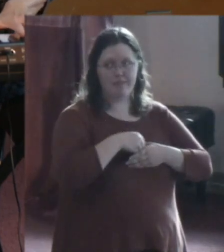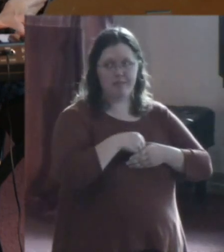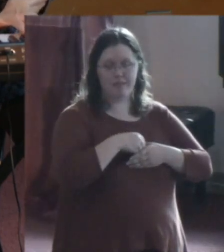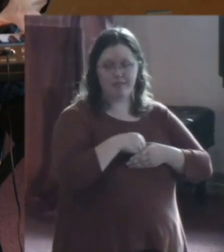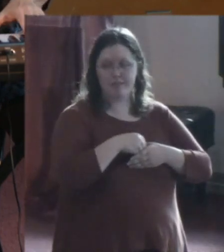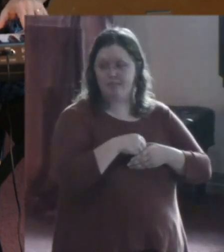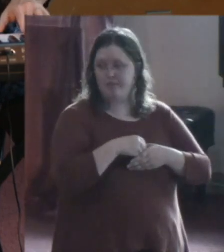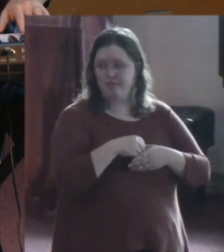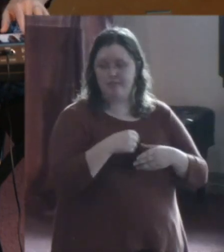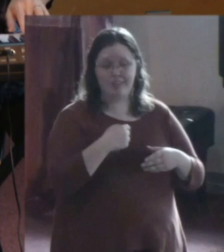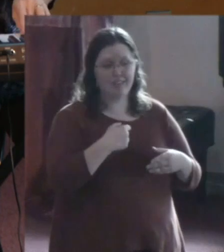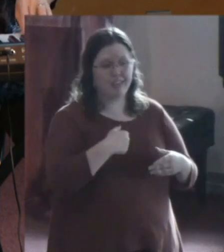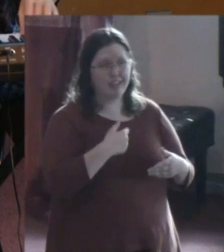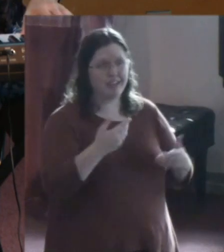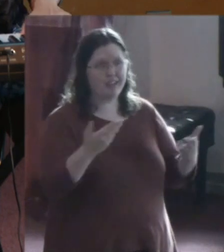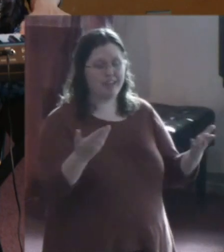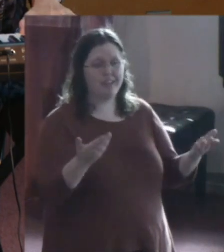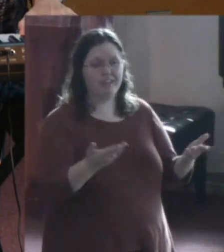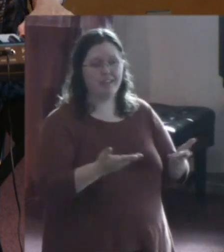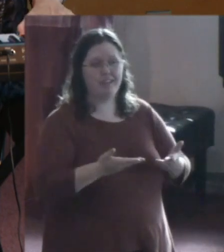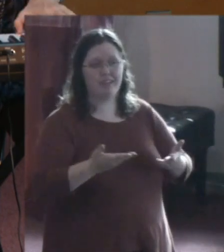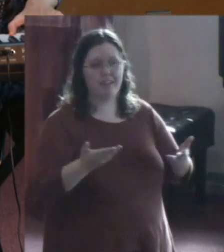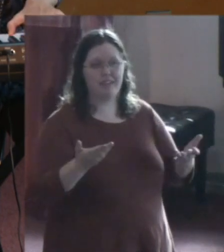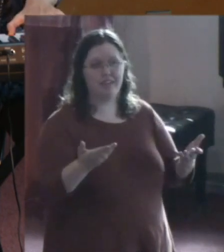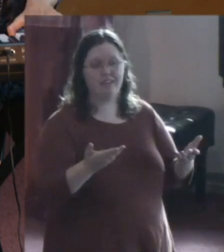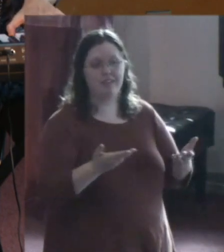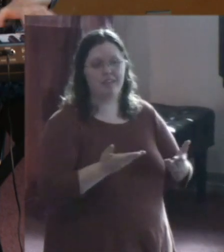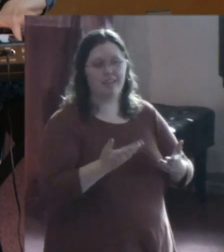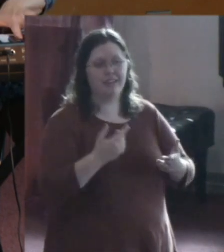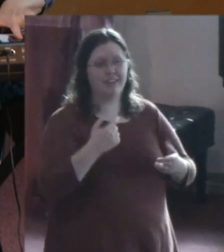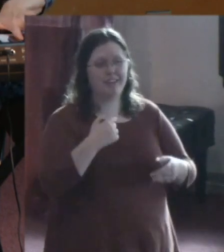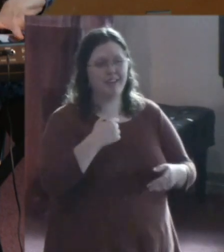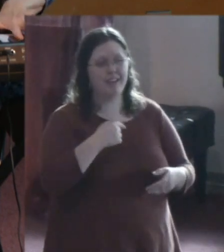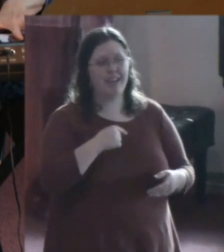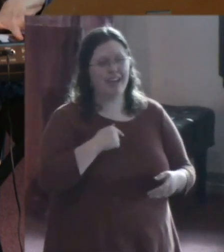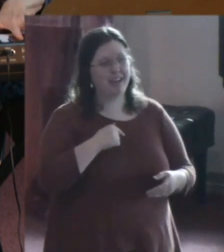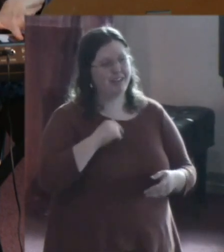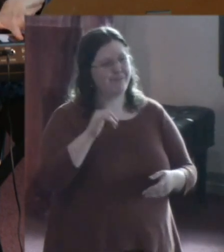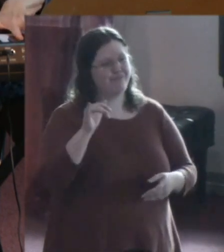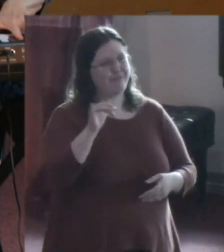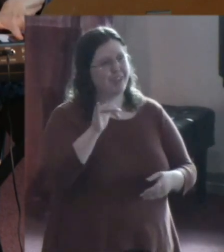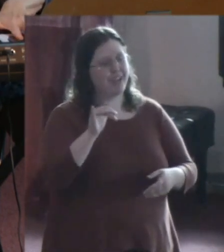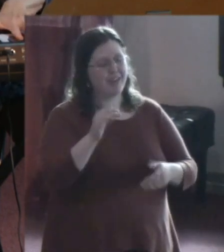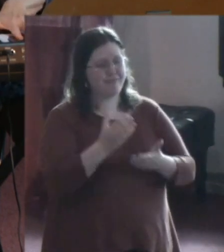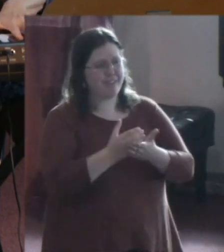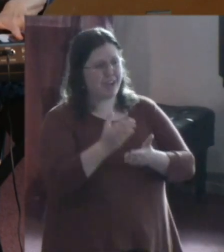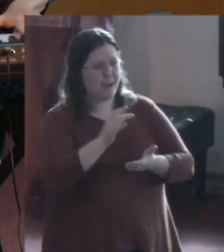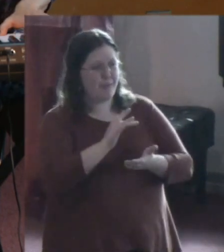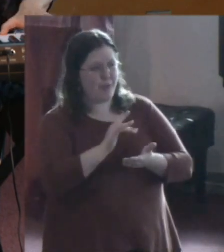Here I am, an empty cup.